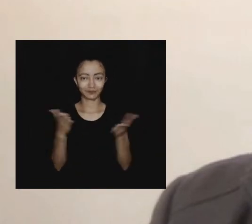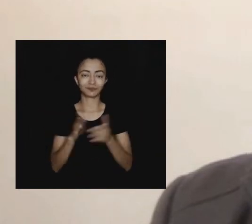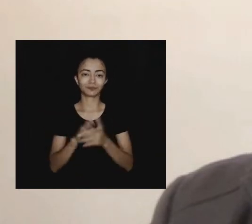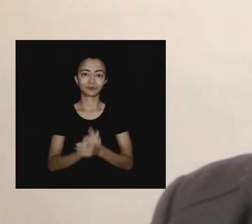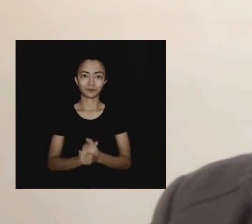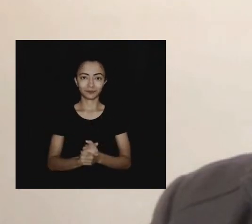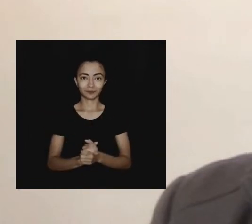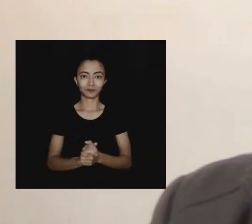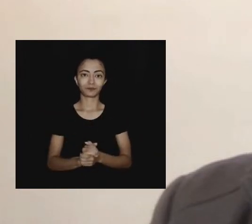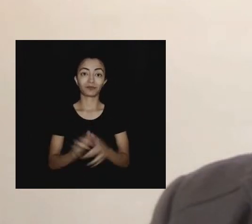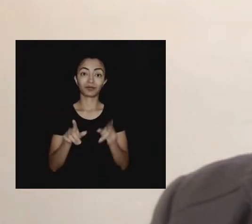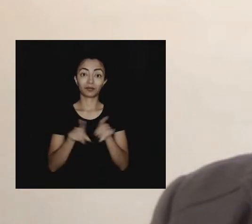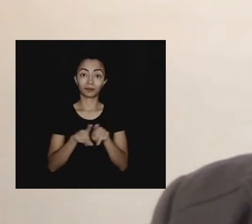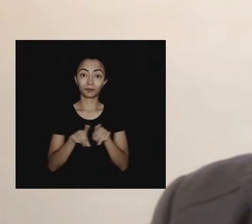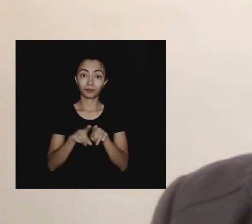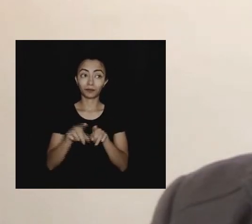everyone.